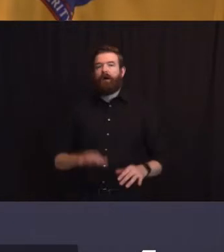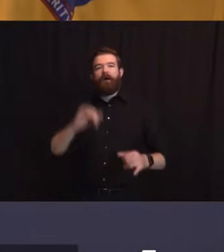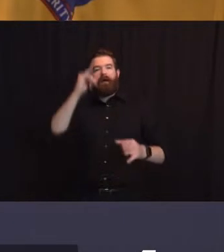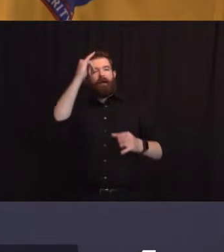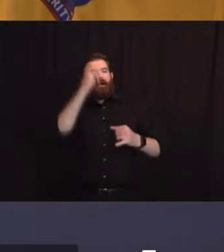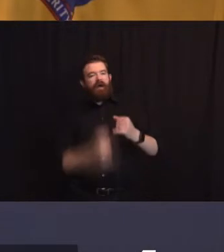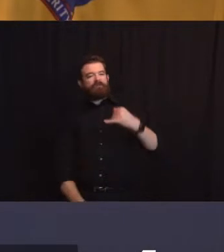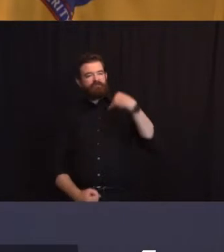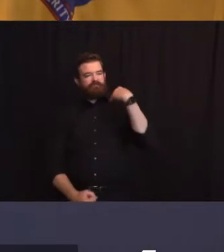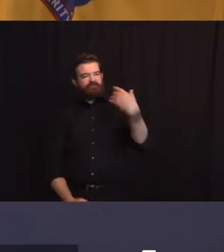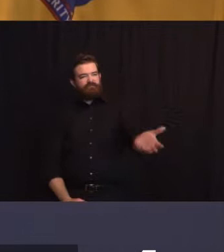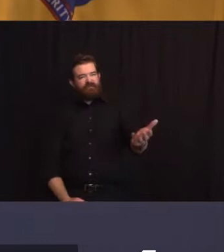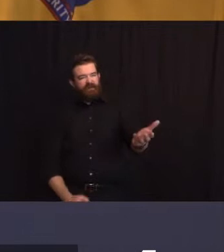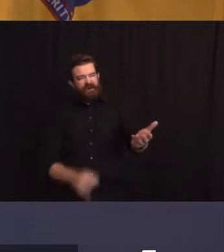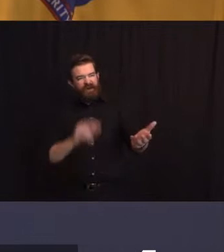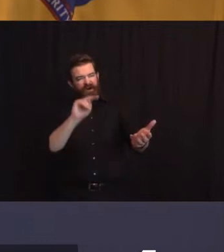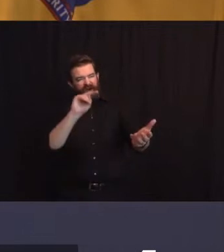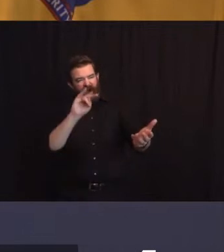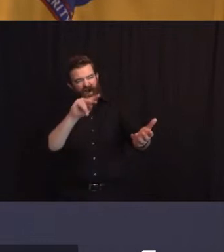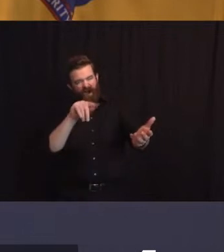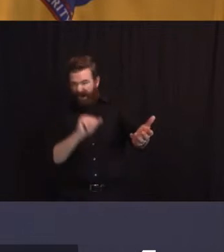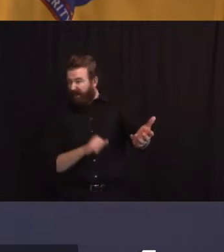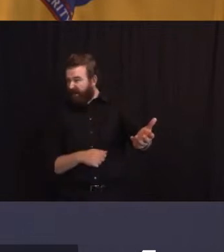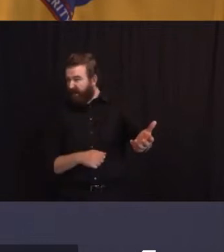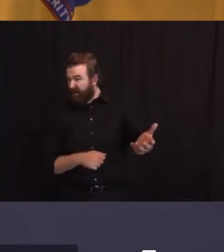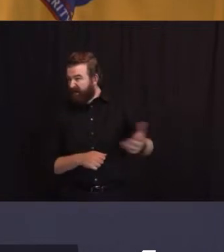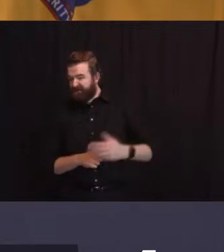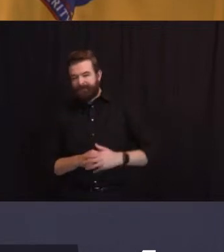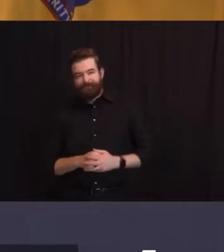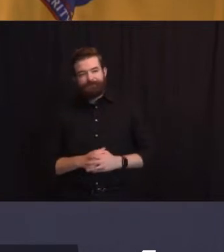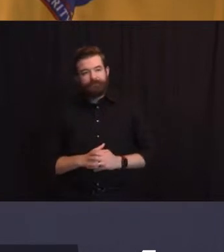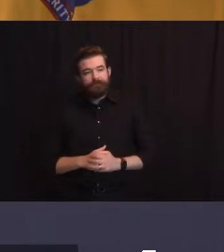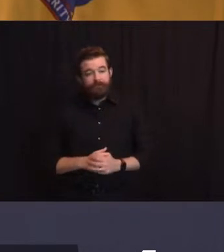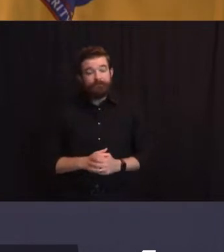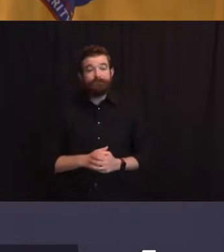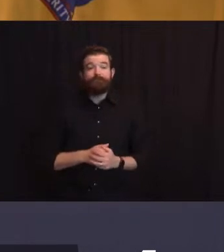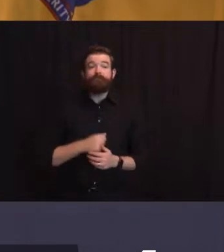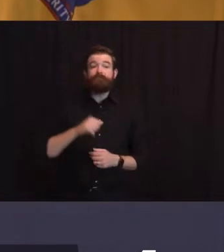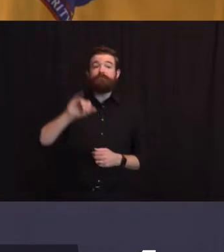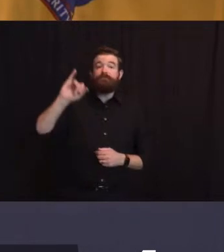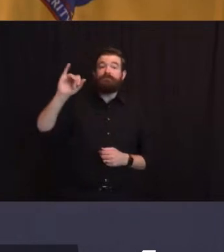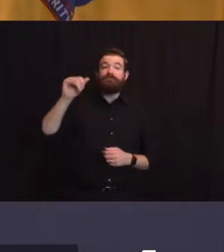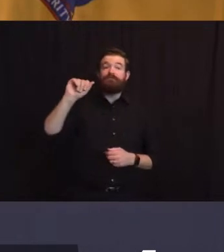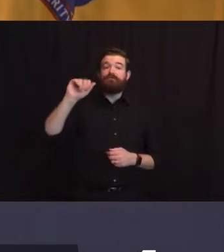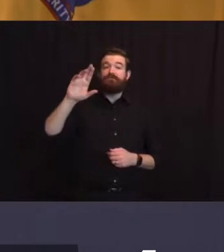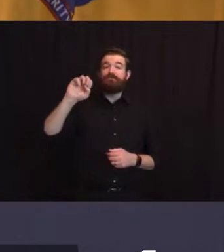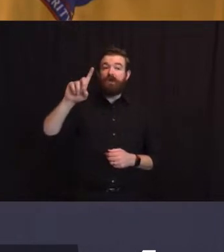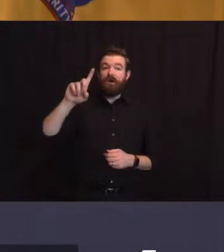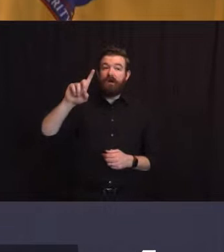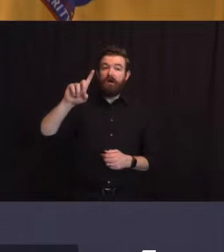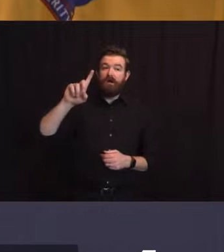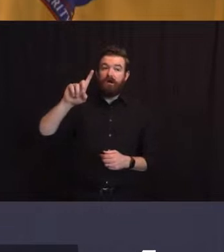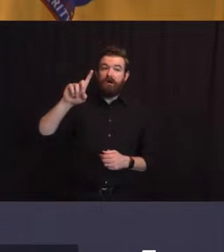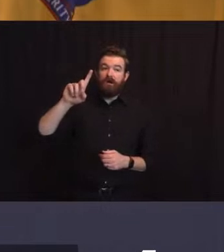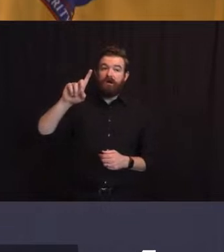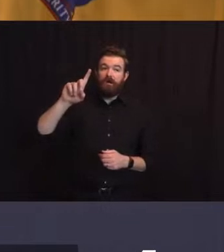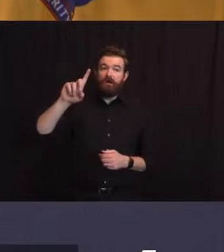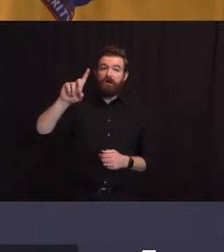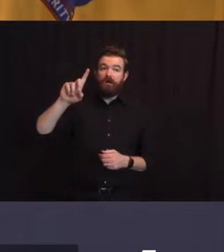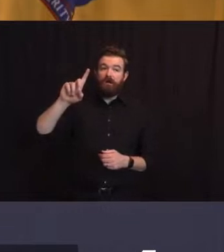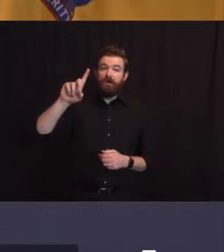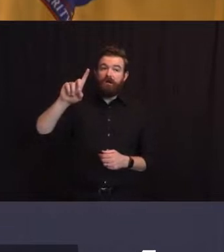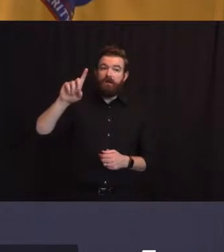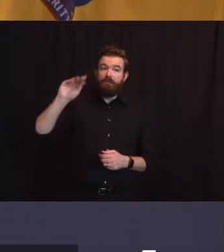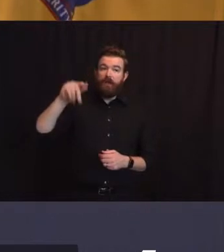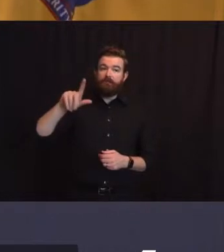Good afternoon, Governor. So Jared Maples is in his final few weeks as director of the State Department of Homeland